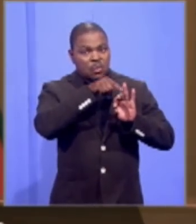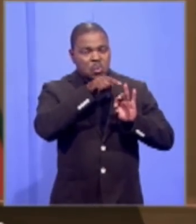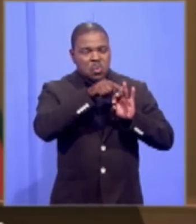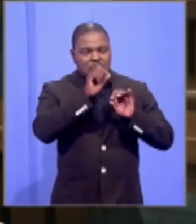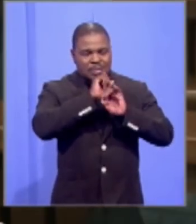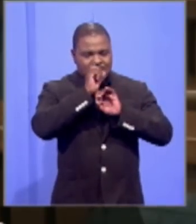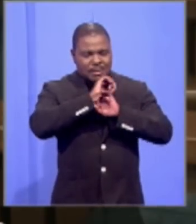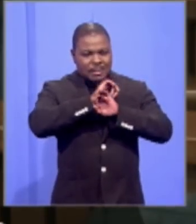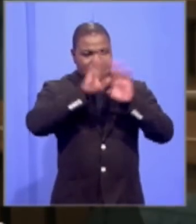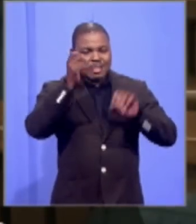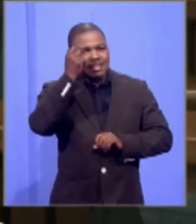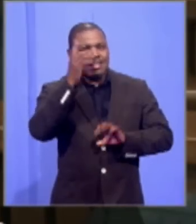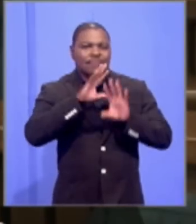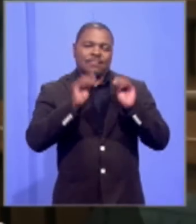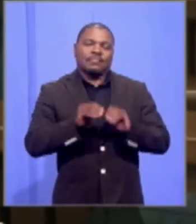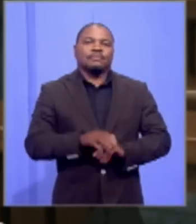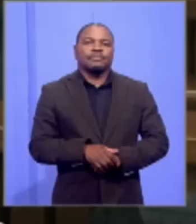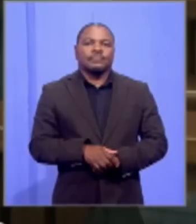senses.